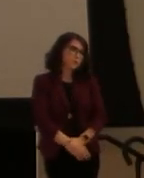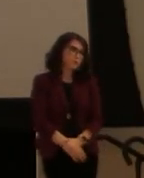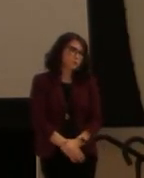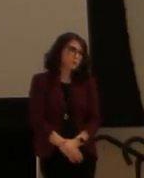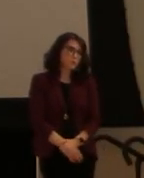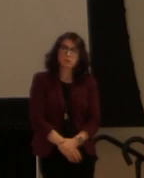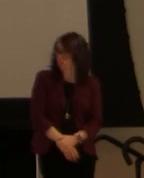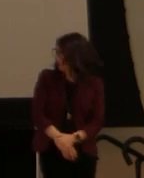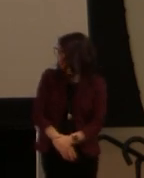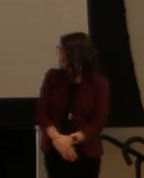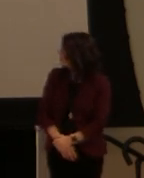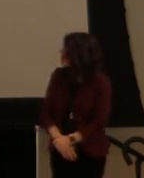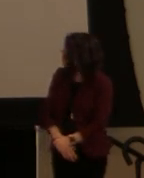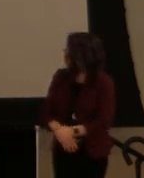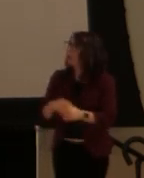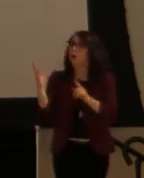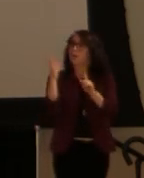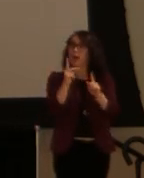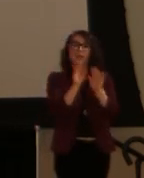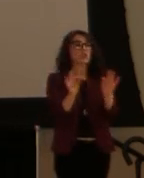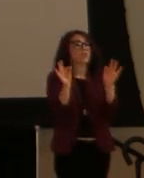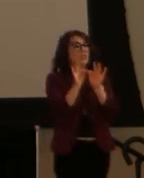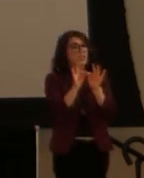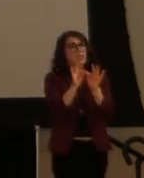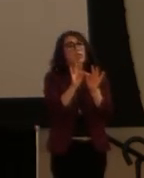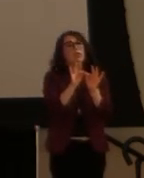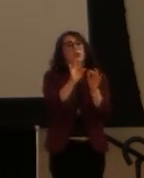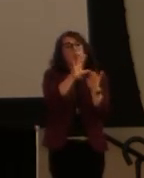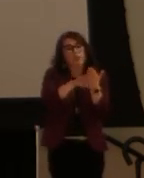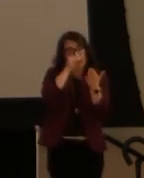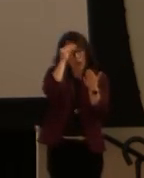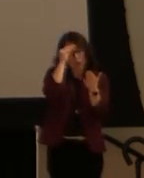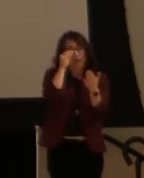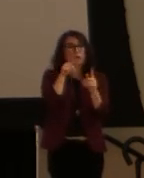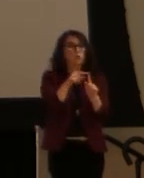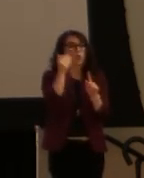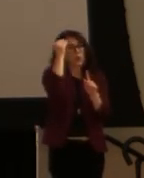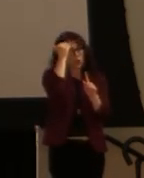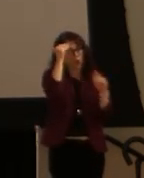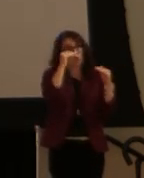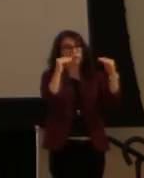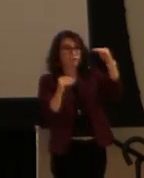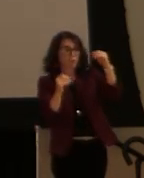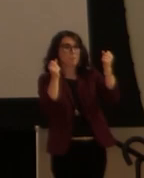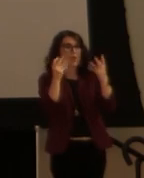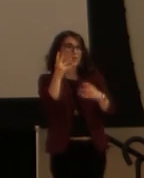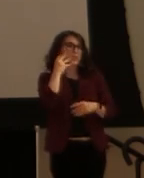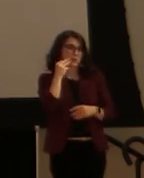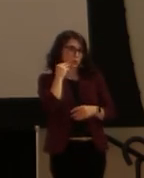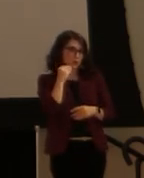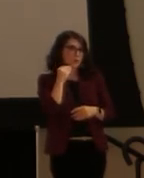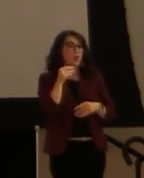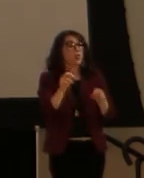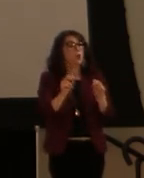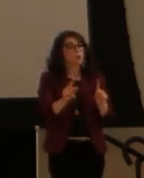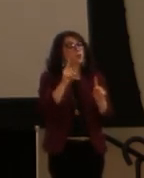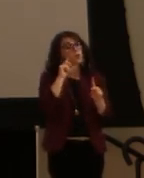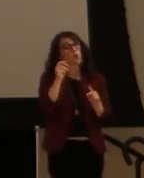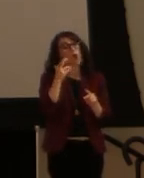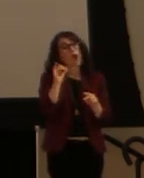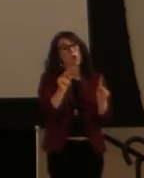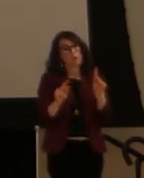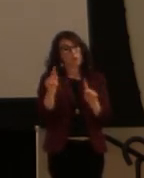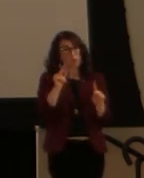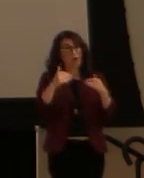Just back to our key takeaways, we know that many Ohioans experience gaps in outcomes, that the opportunities Ohioans have to be healthy are shaped by